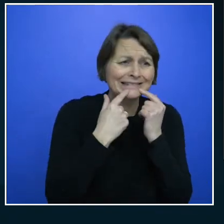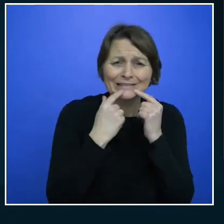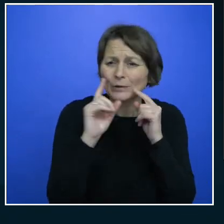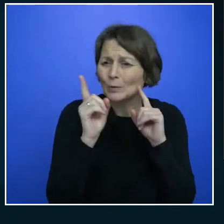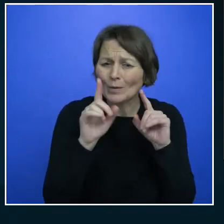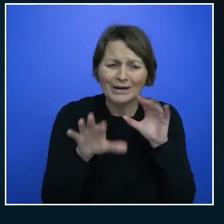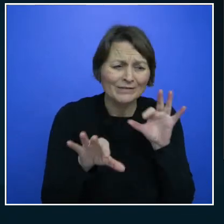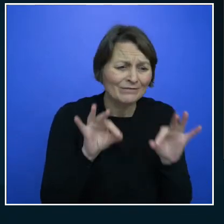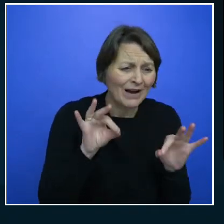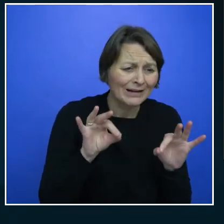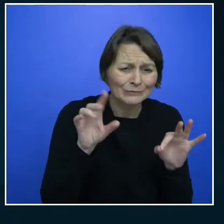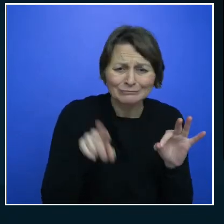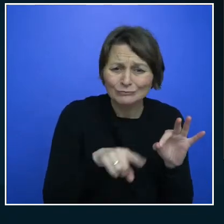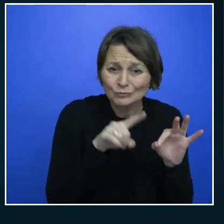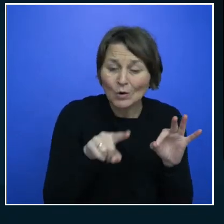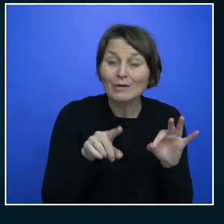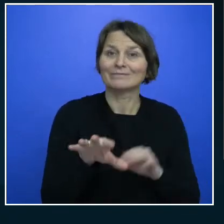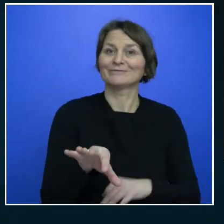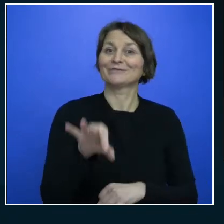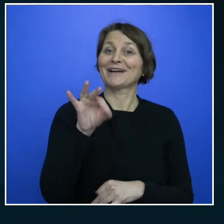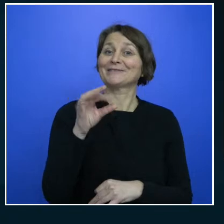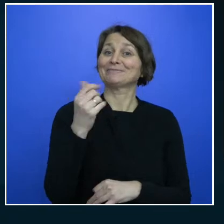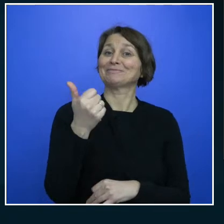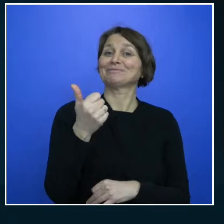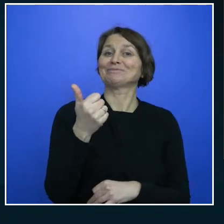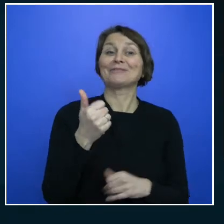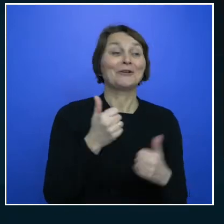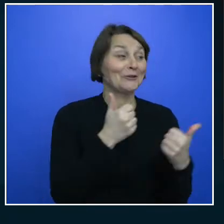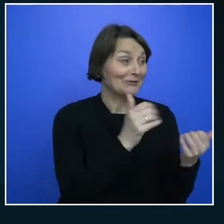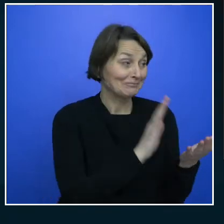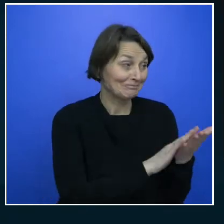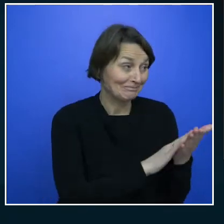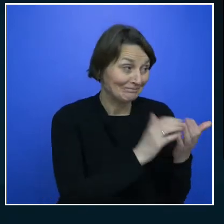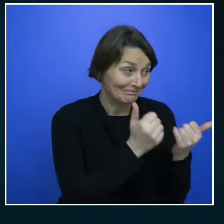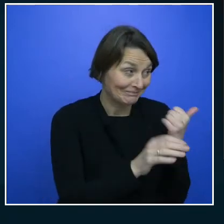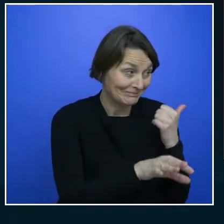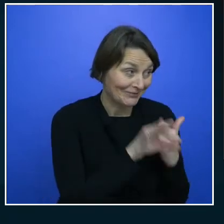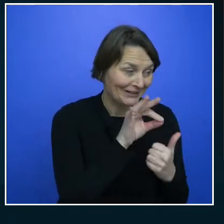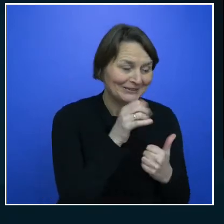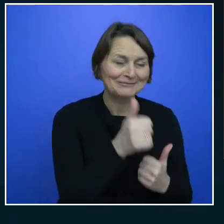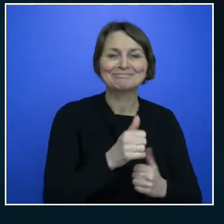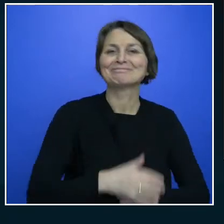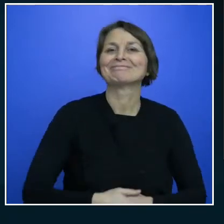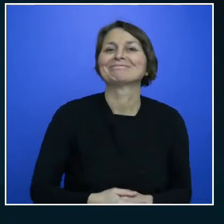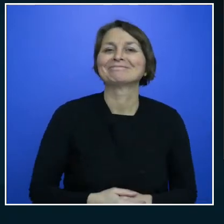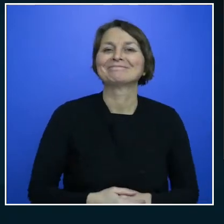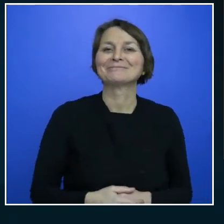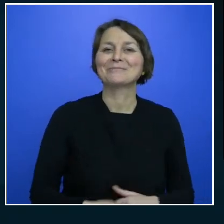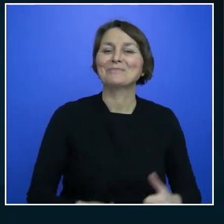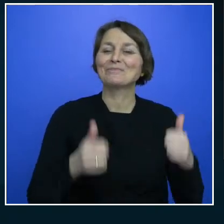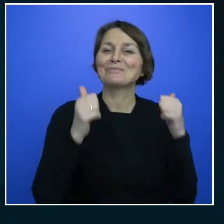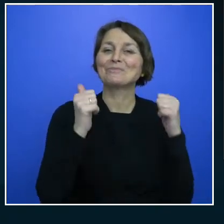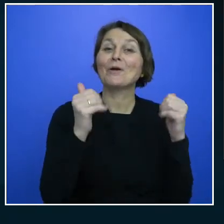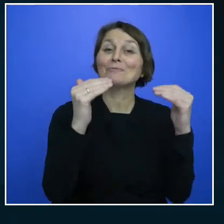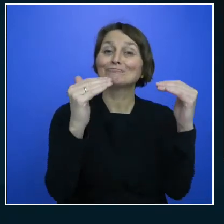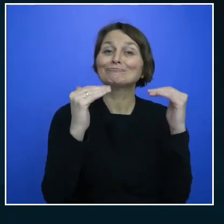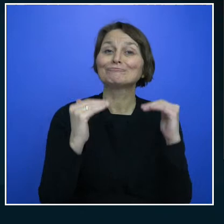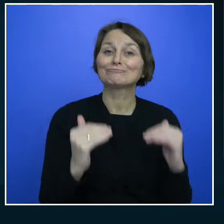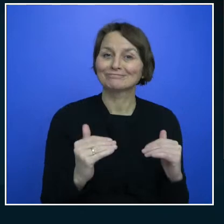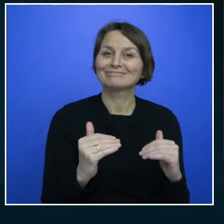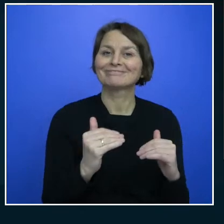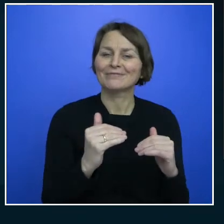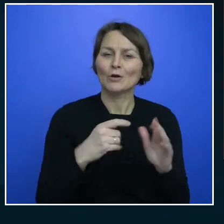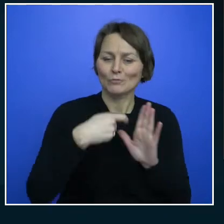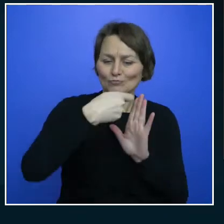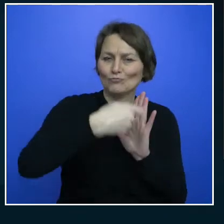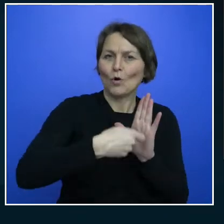was. Yeah, well, you found it, so that's good. Right, so let's transition now to Project Bicep, and let's first do a